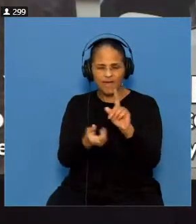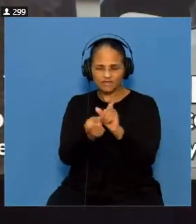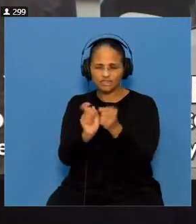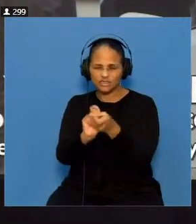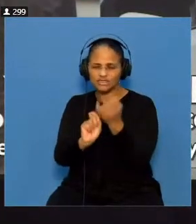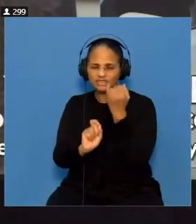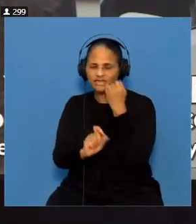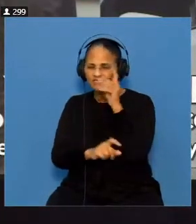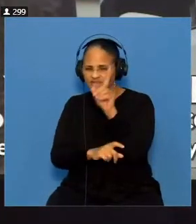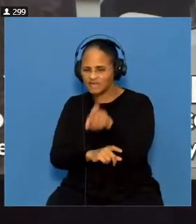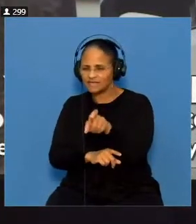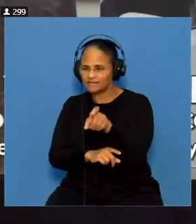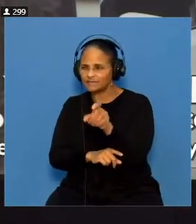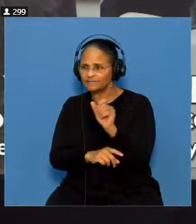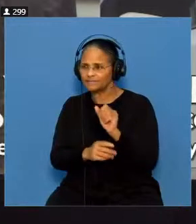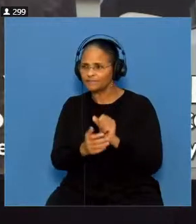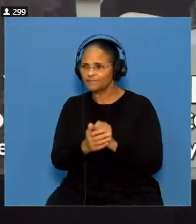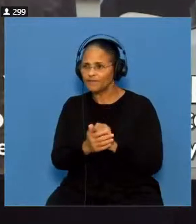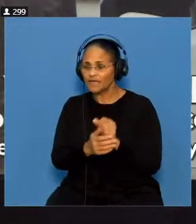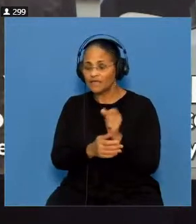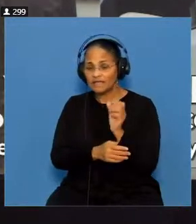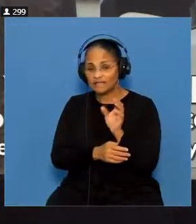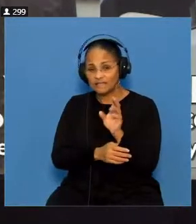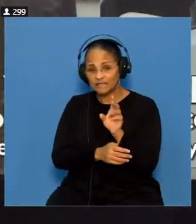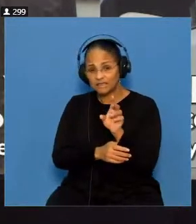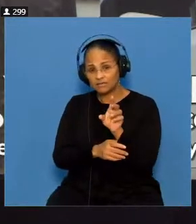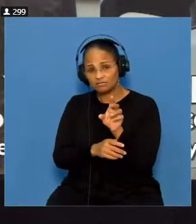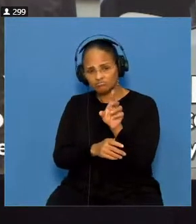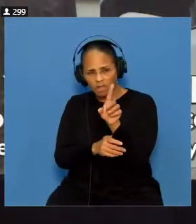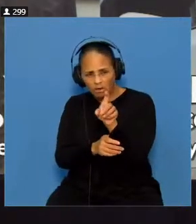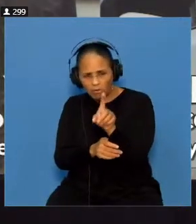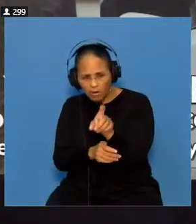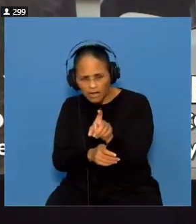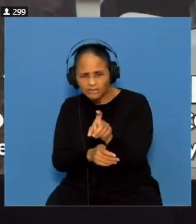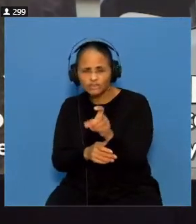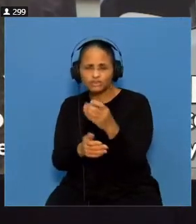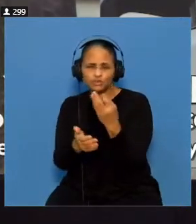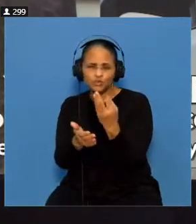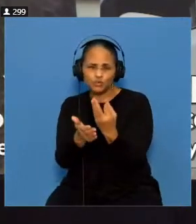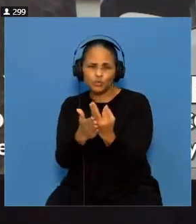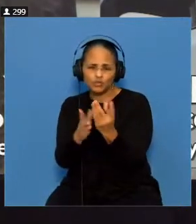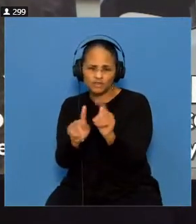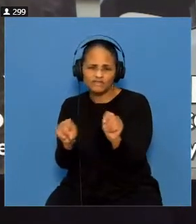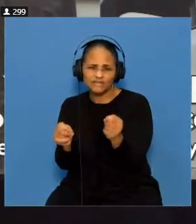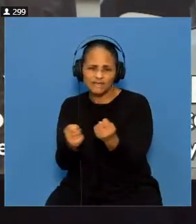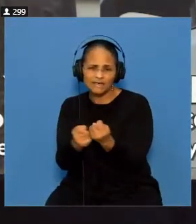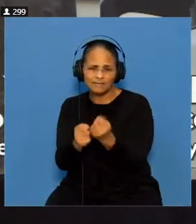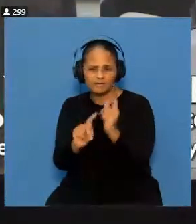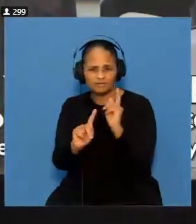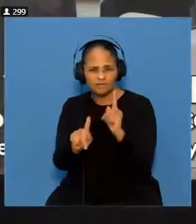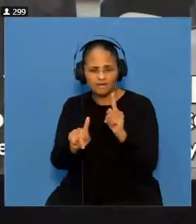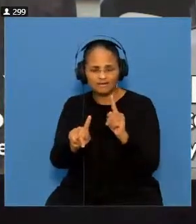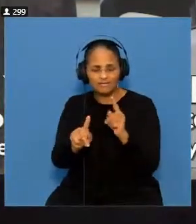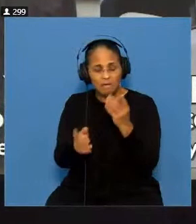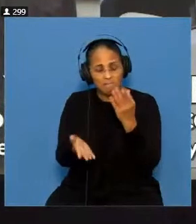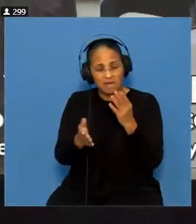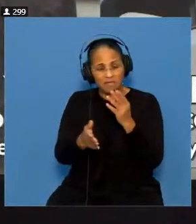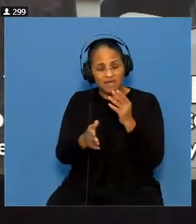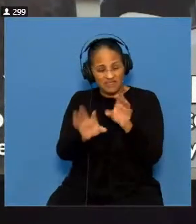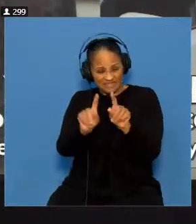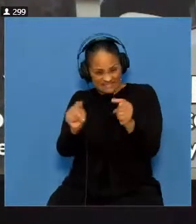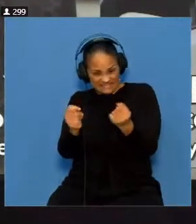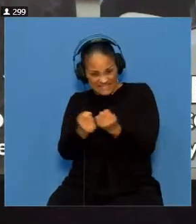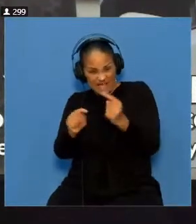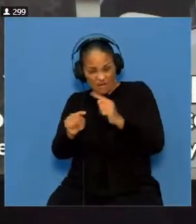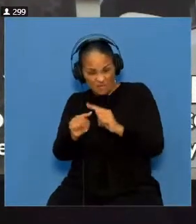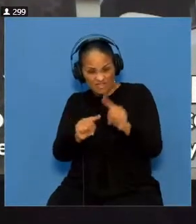they did inquire to the Ministry of Finance team. They sent me the I've got it, but response. they might have been the team, but not the minister. Himself.